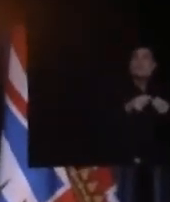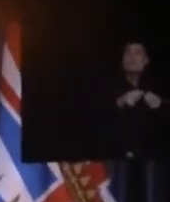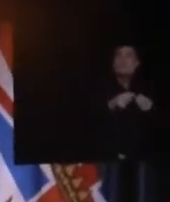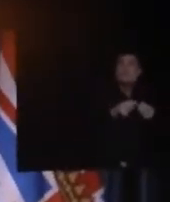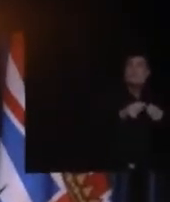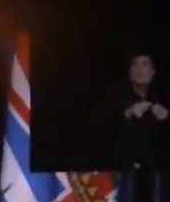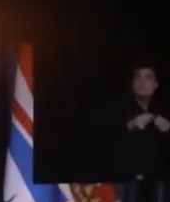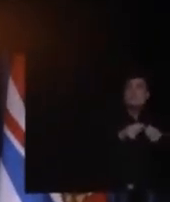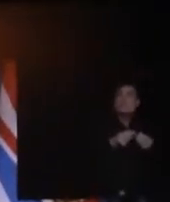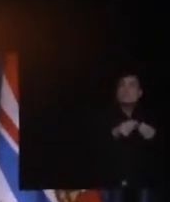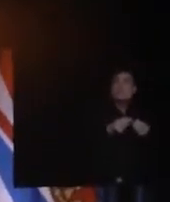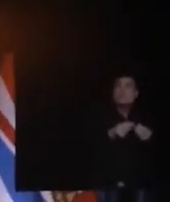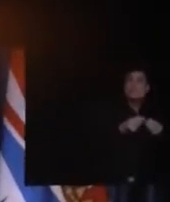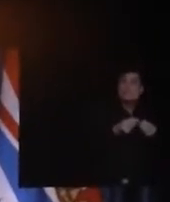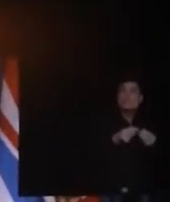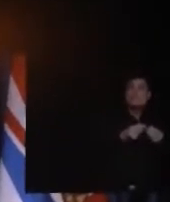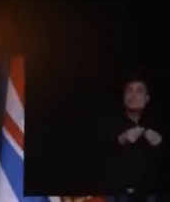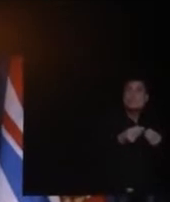houses